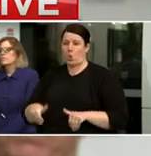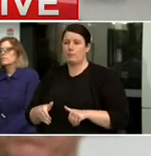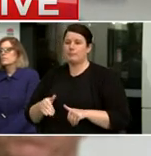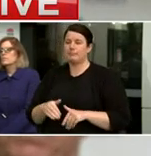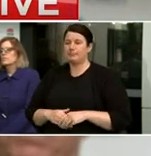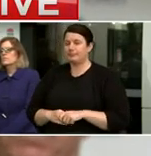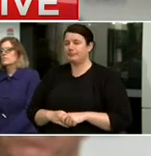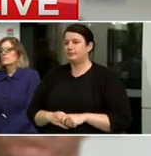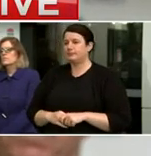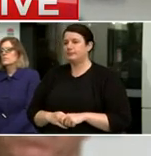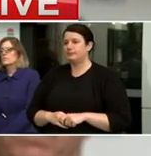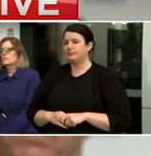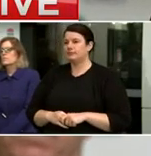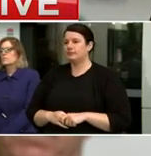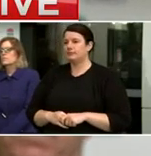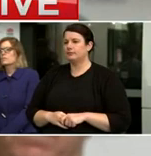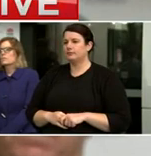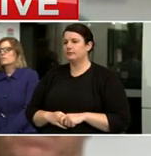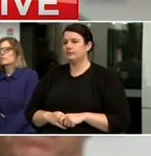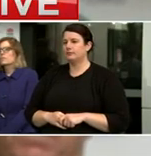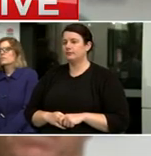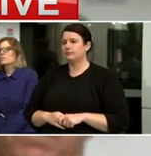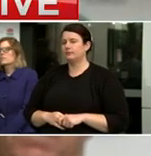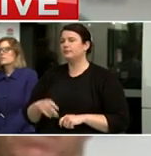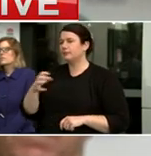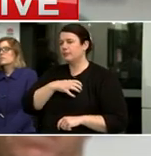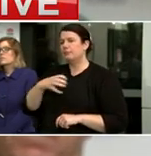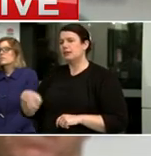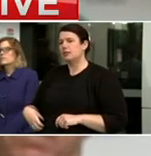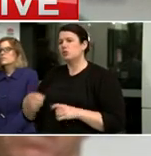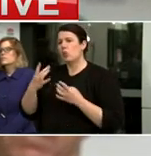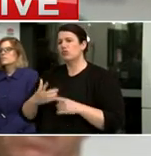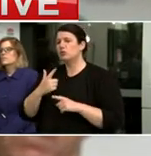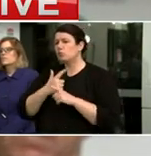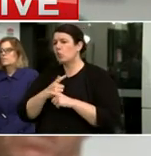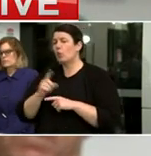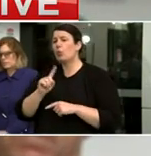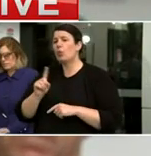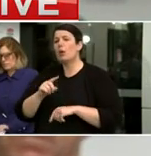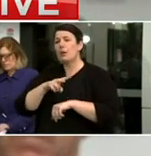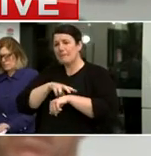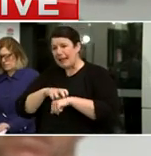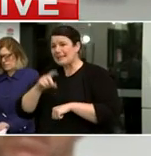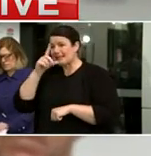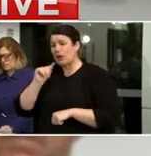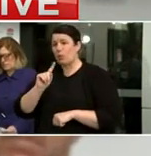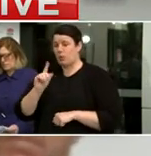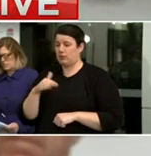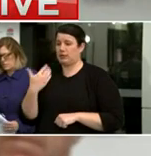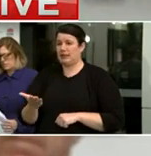where they should be. The Minister also alluded to the fact that from today, police will be able to